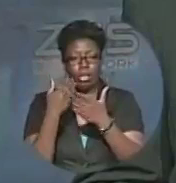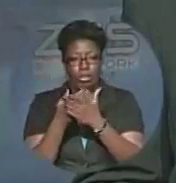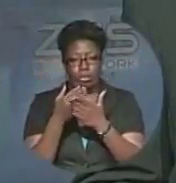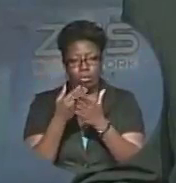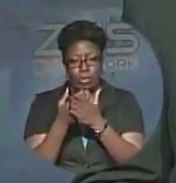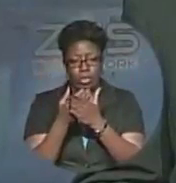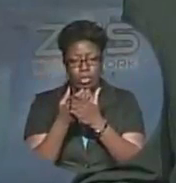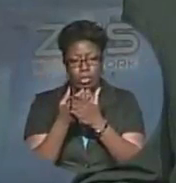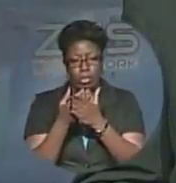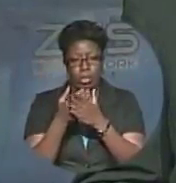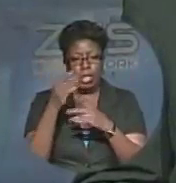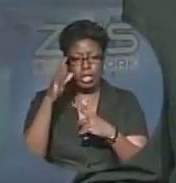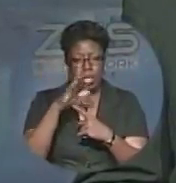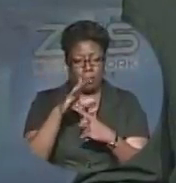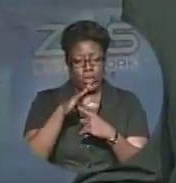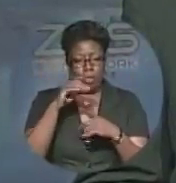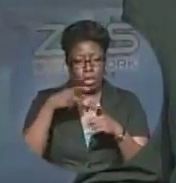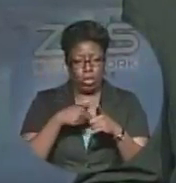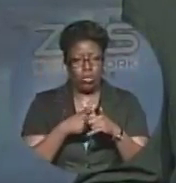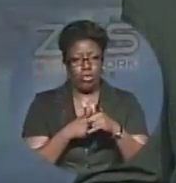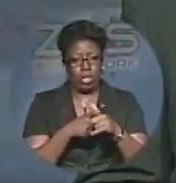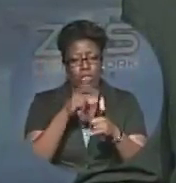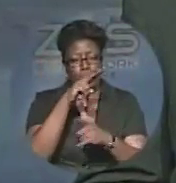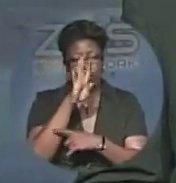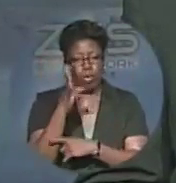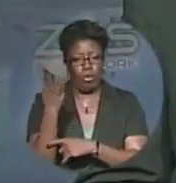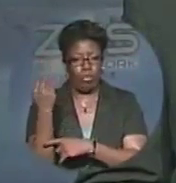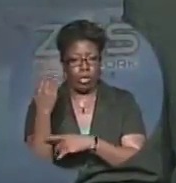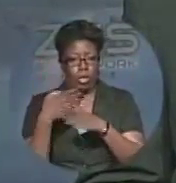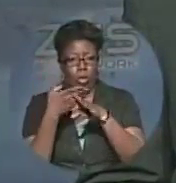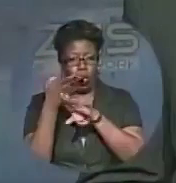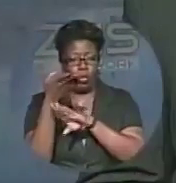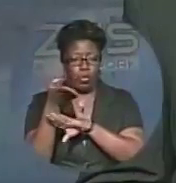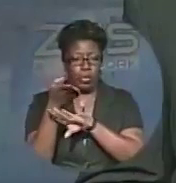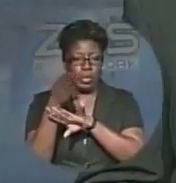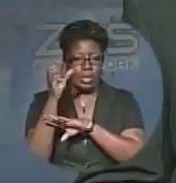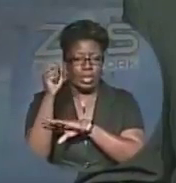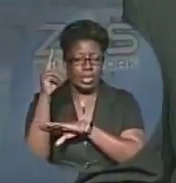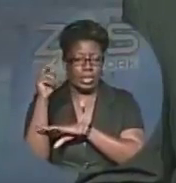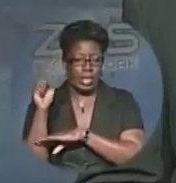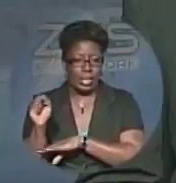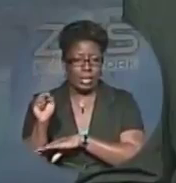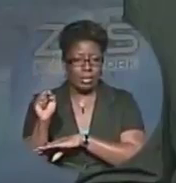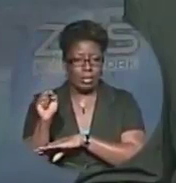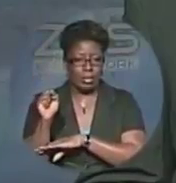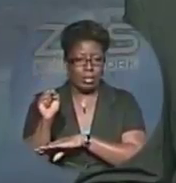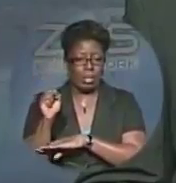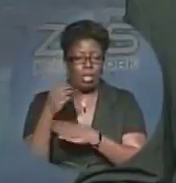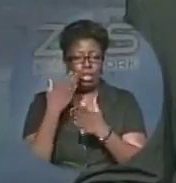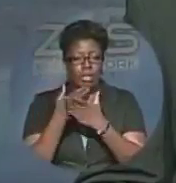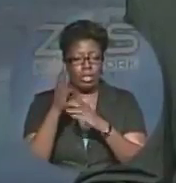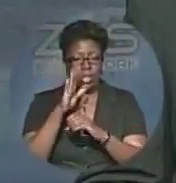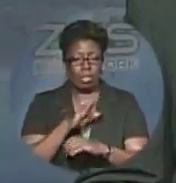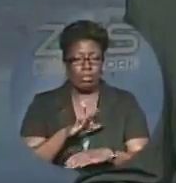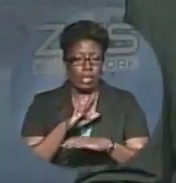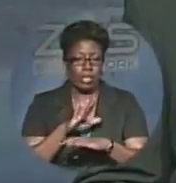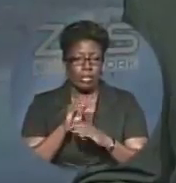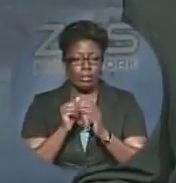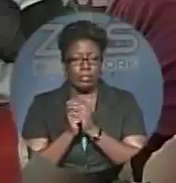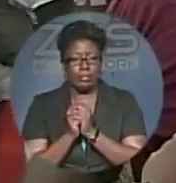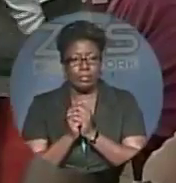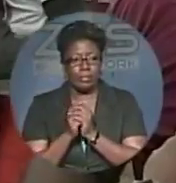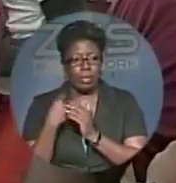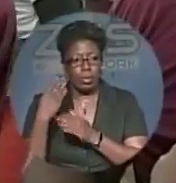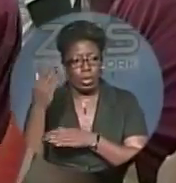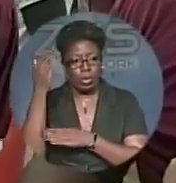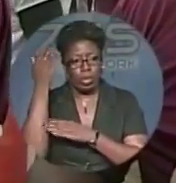Lawrence Hepburn and the Rays, Saturday's 24-14 win over the Ori J. Sands Pros was just pure satisfaction. We knew